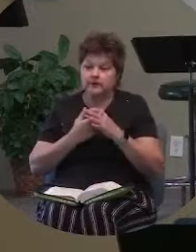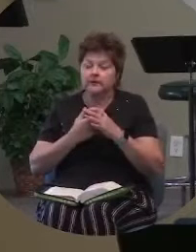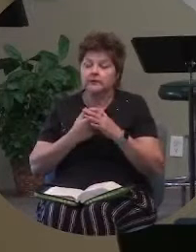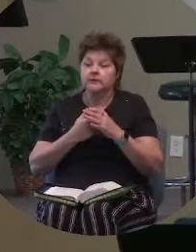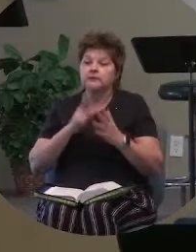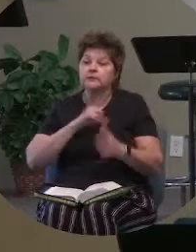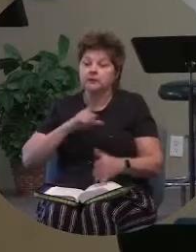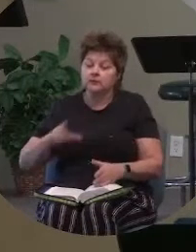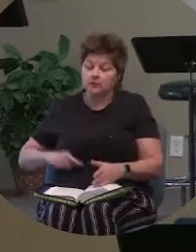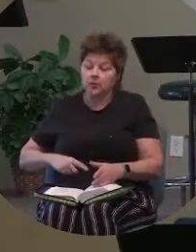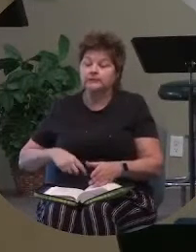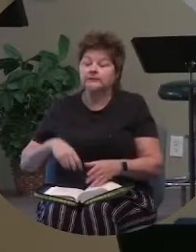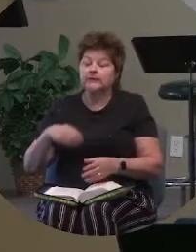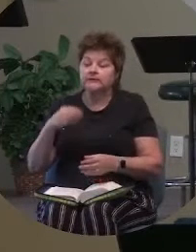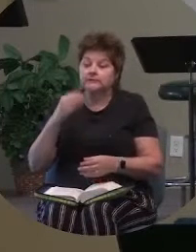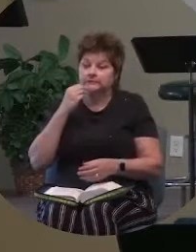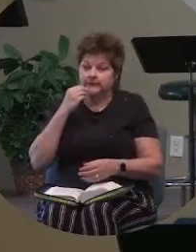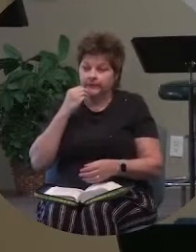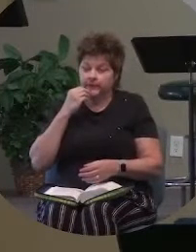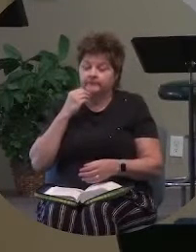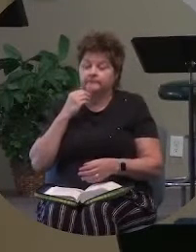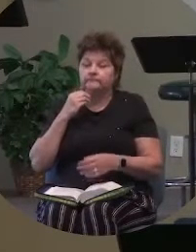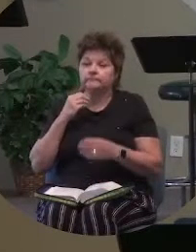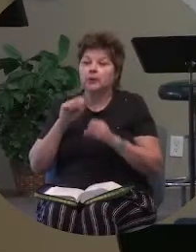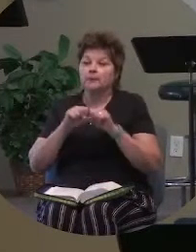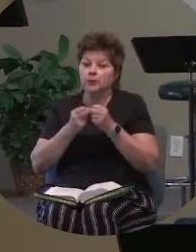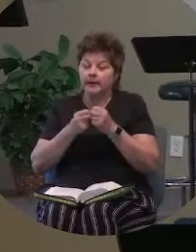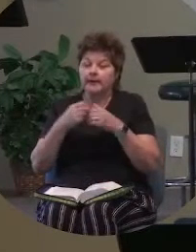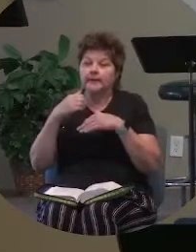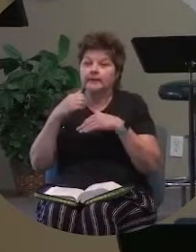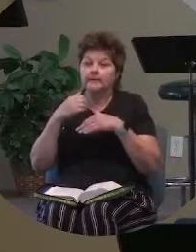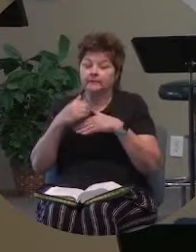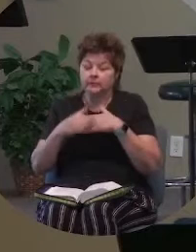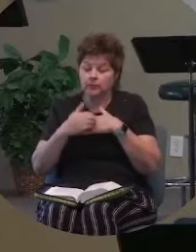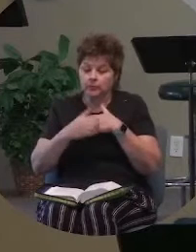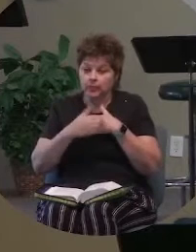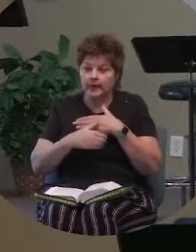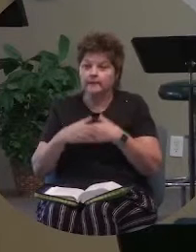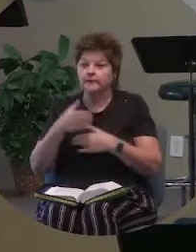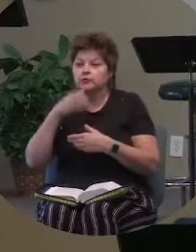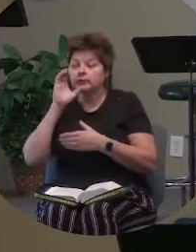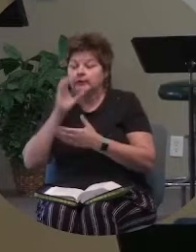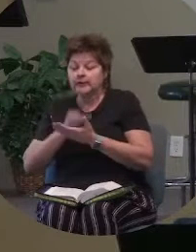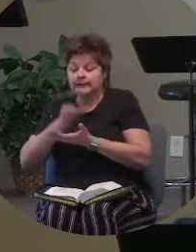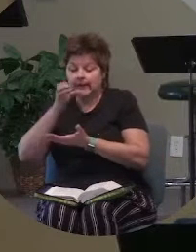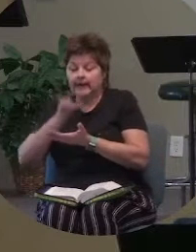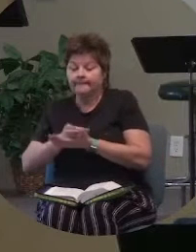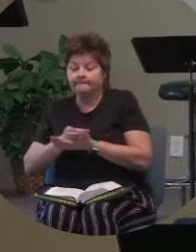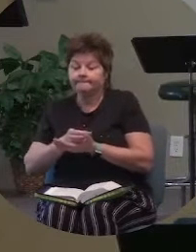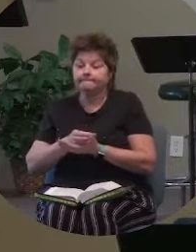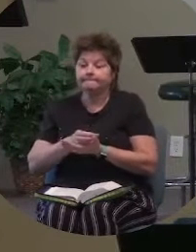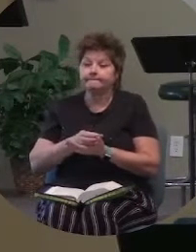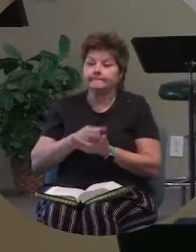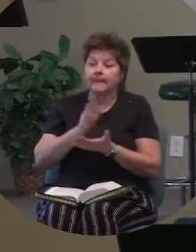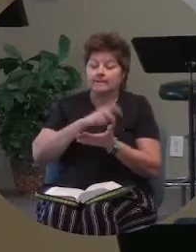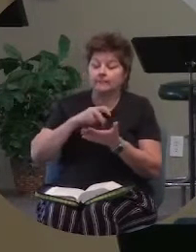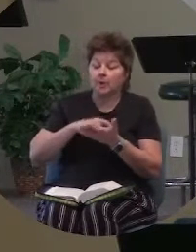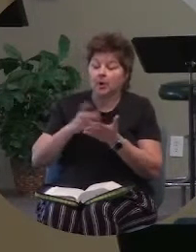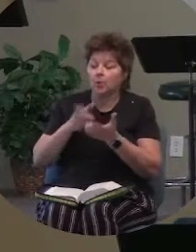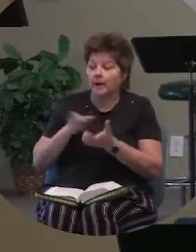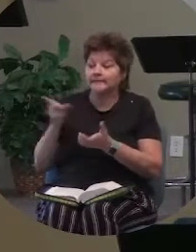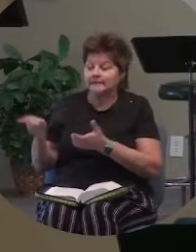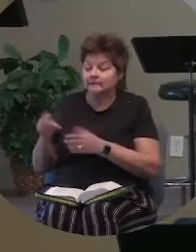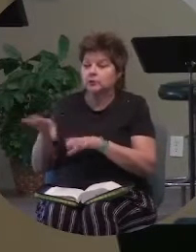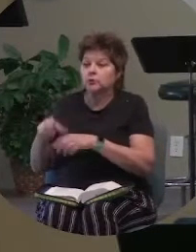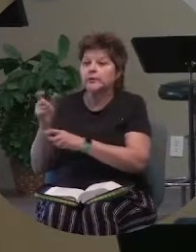Supper, communion, breaking the bread, drinking the cup. And Paul wants them to get it